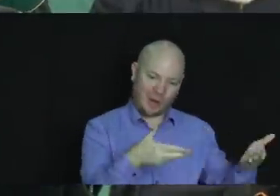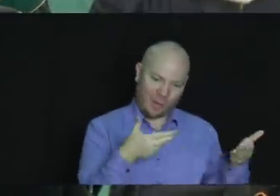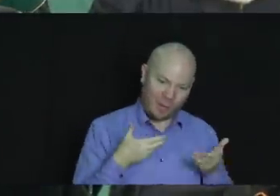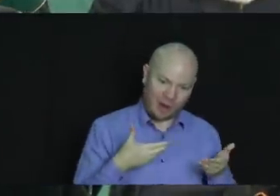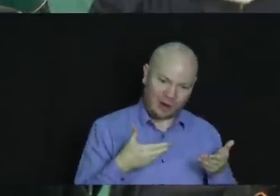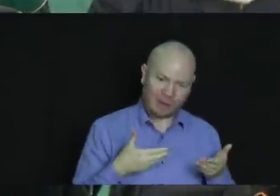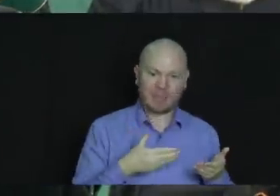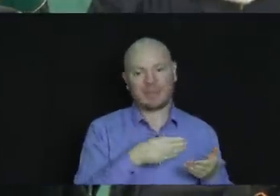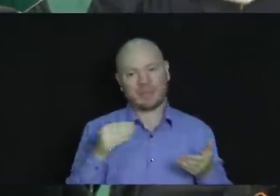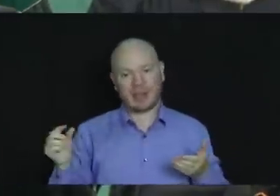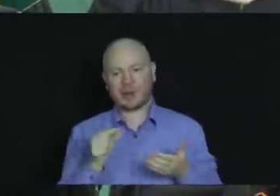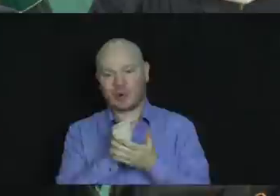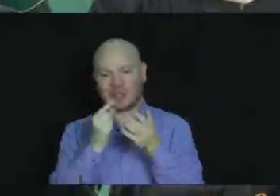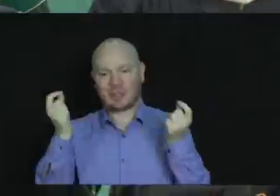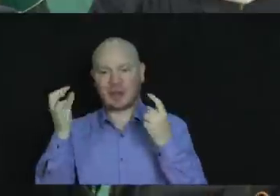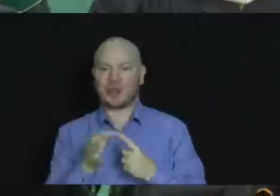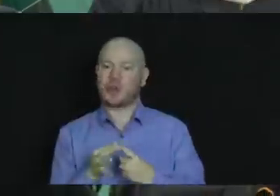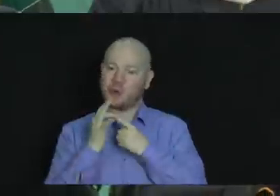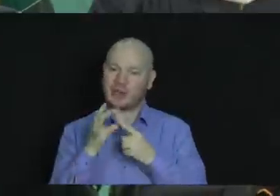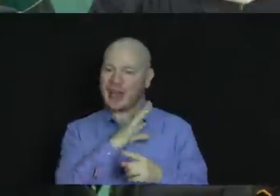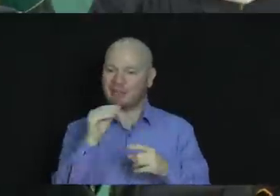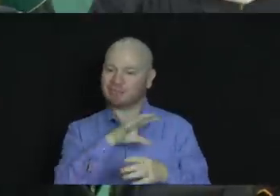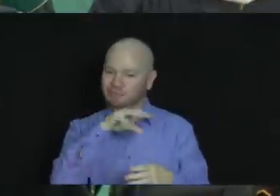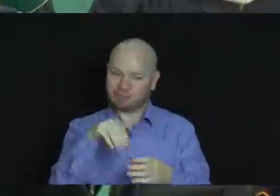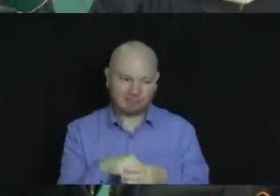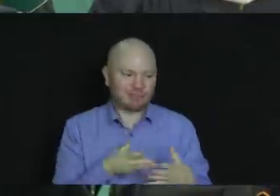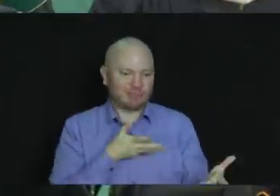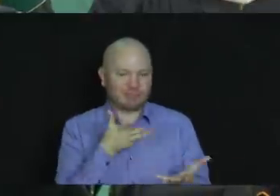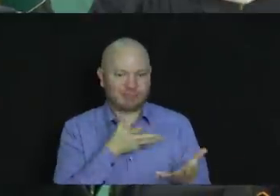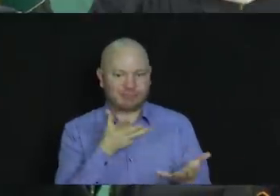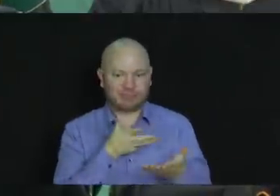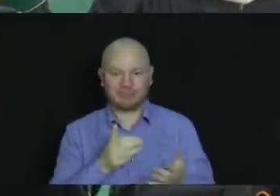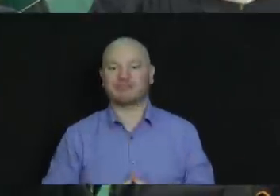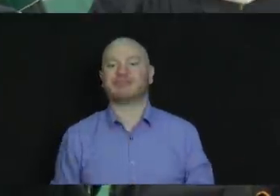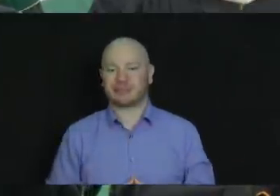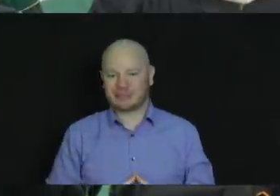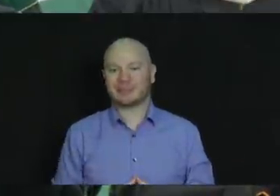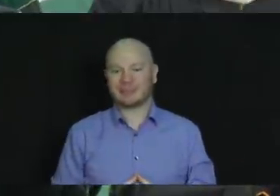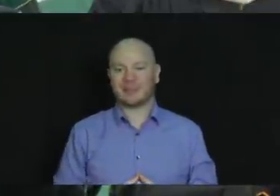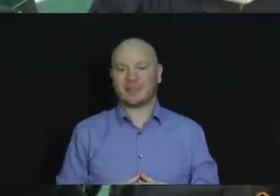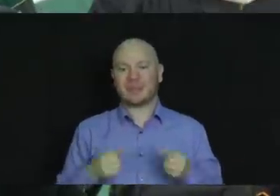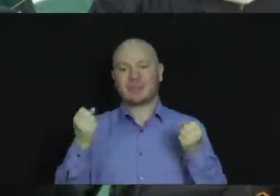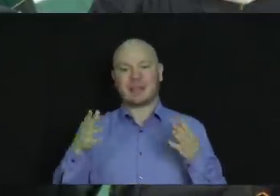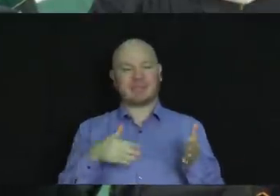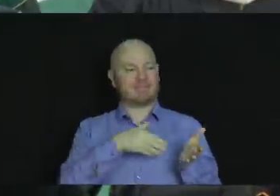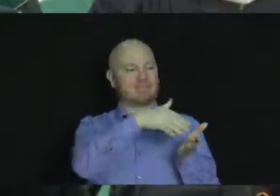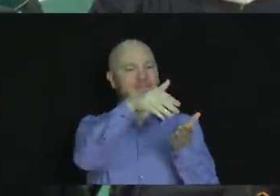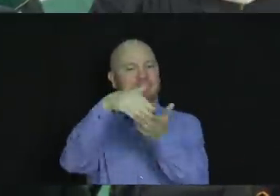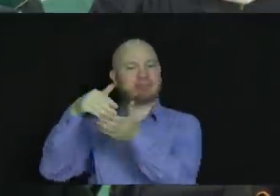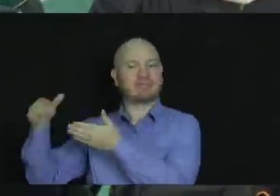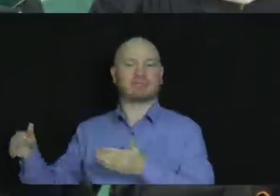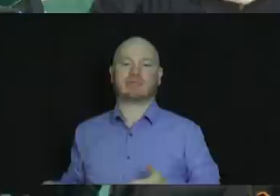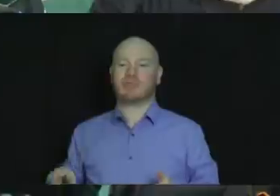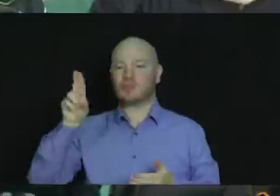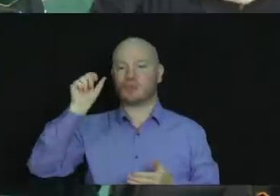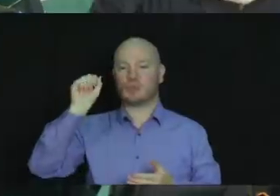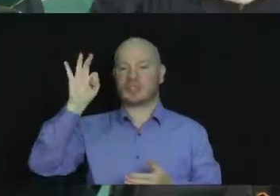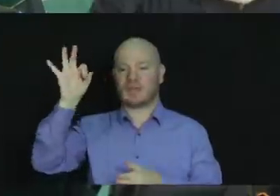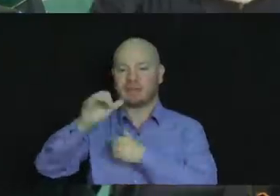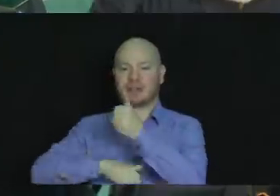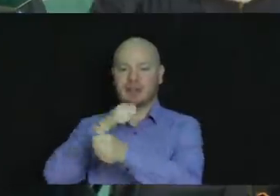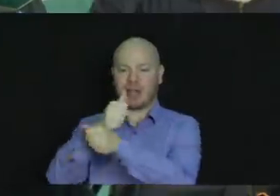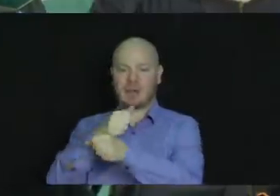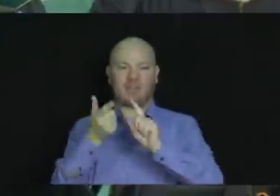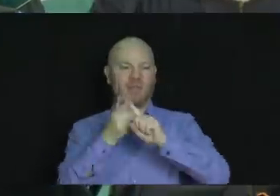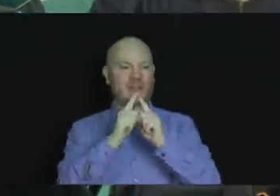engaging, bringing together thousands of USF alumni and friends from around the globe. And our